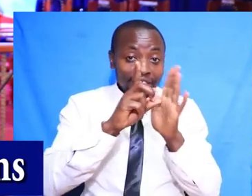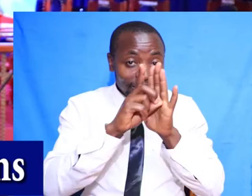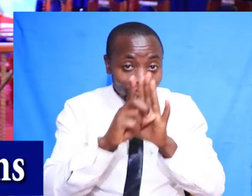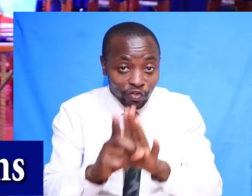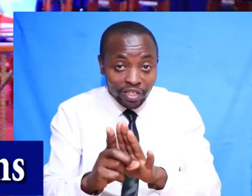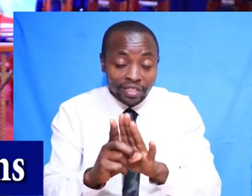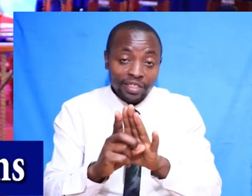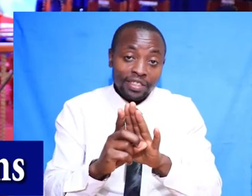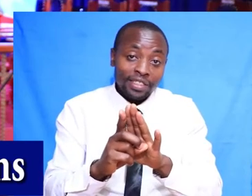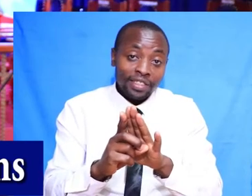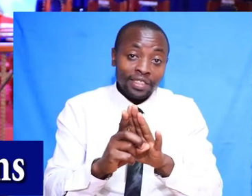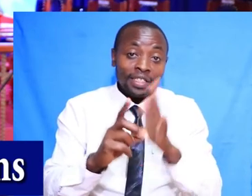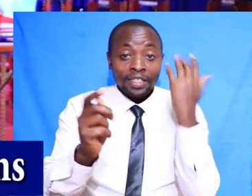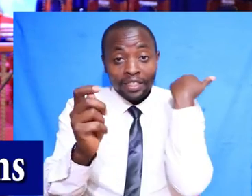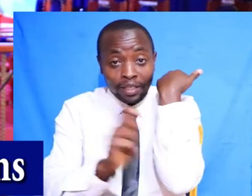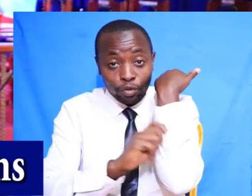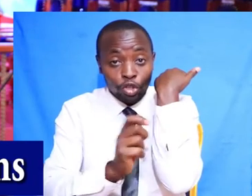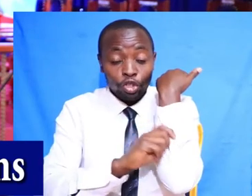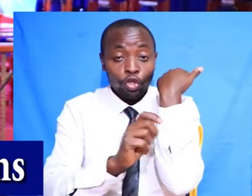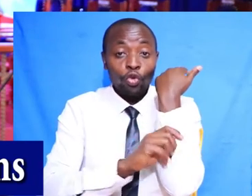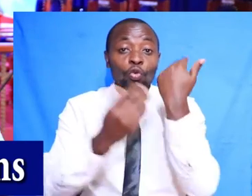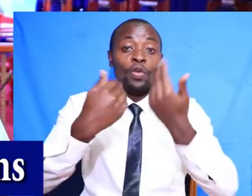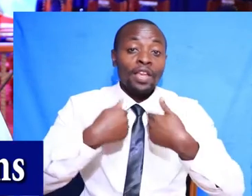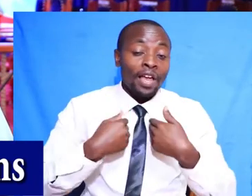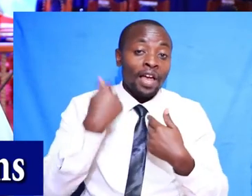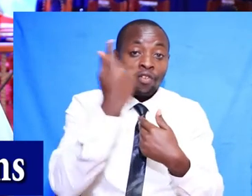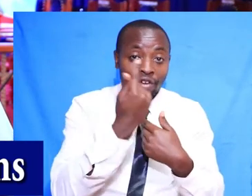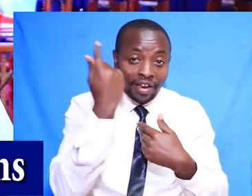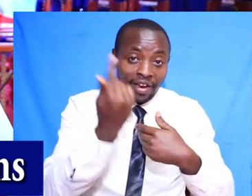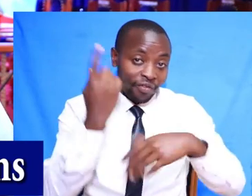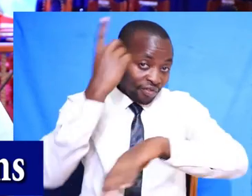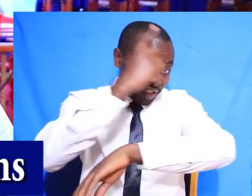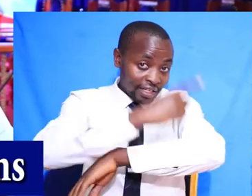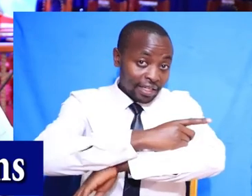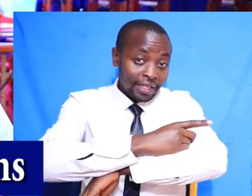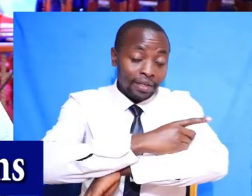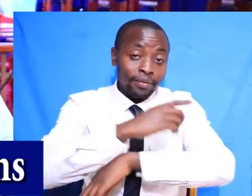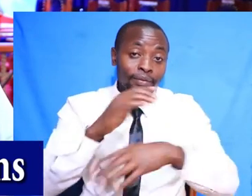overcome the temptations that we encounter each and every day.